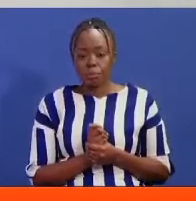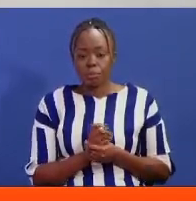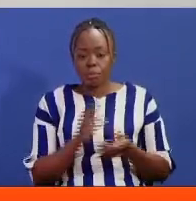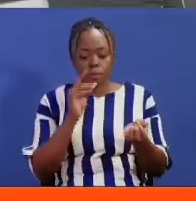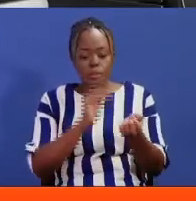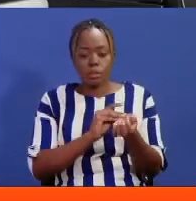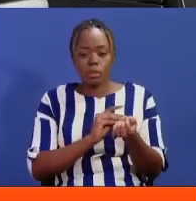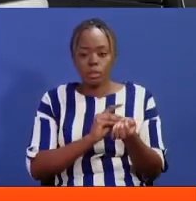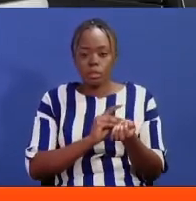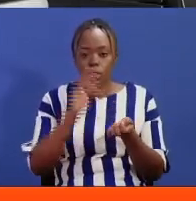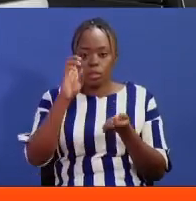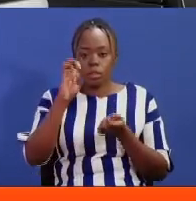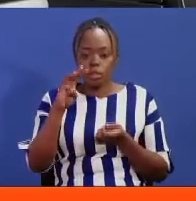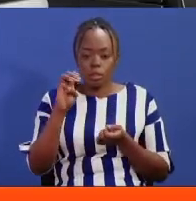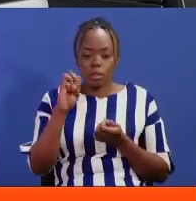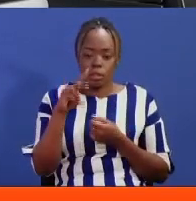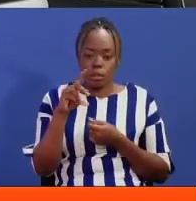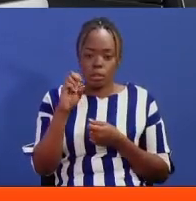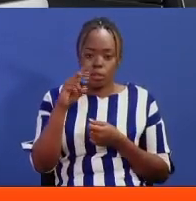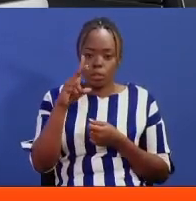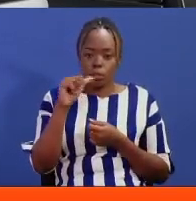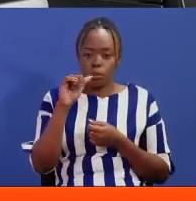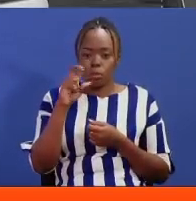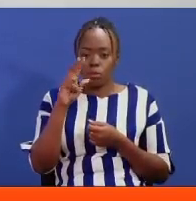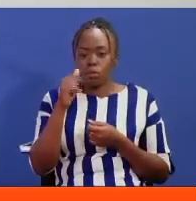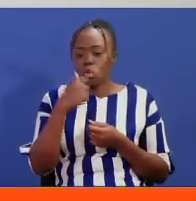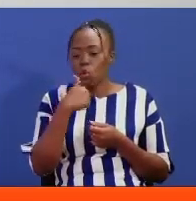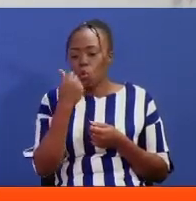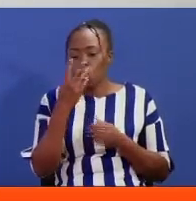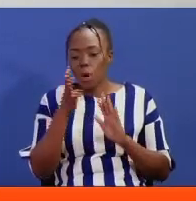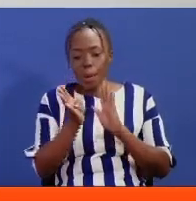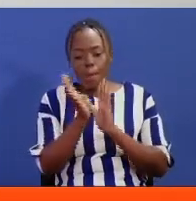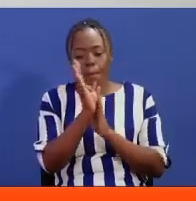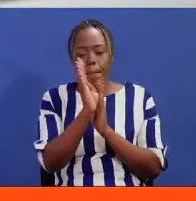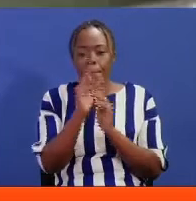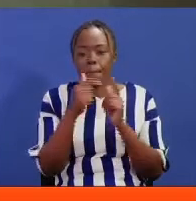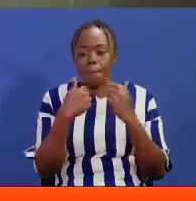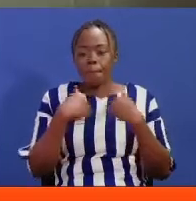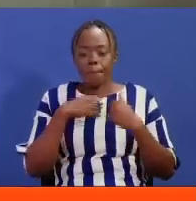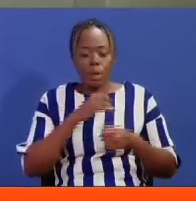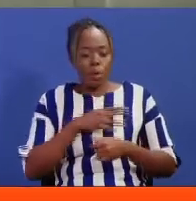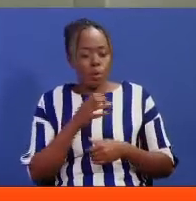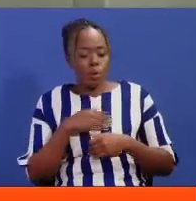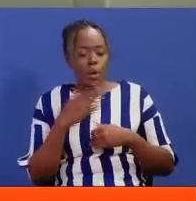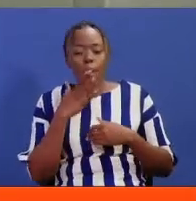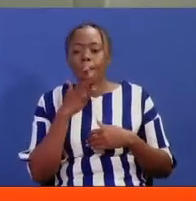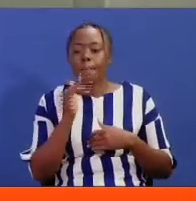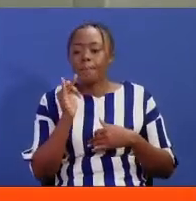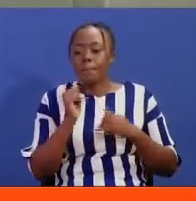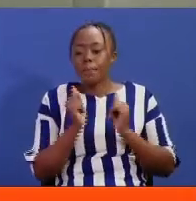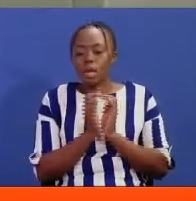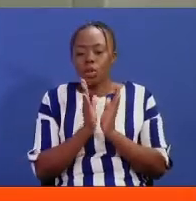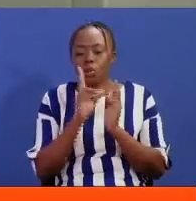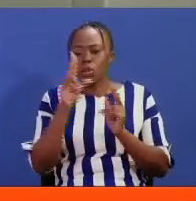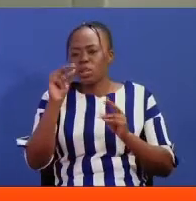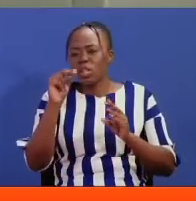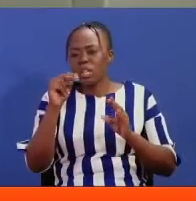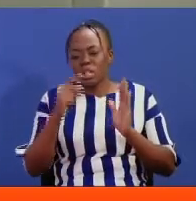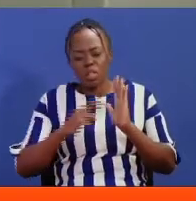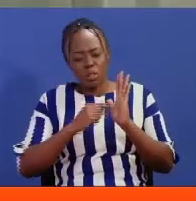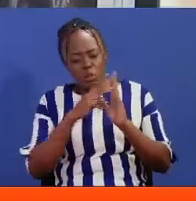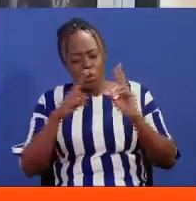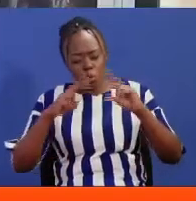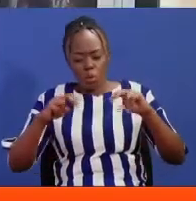Dr. Shemutweri, who is a virologist, however, allays those fears by revealing that no study has been done to show